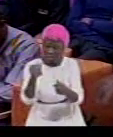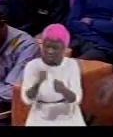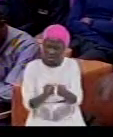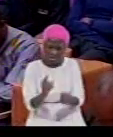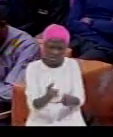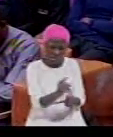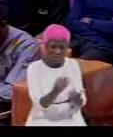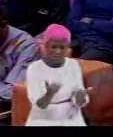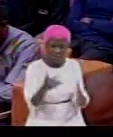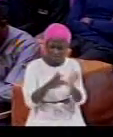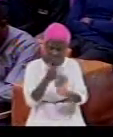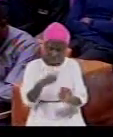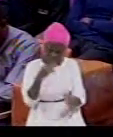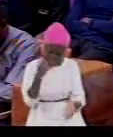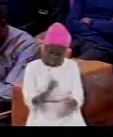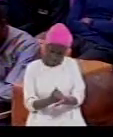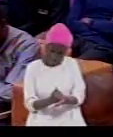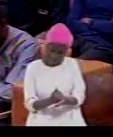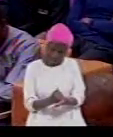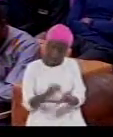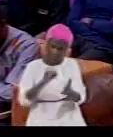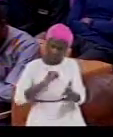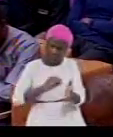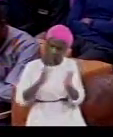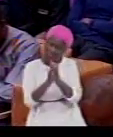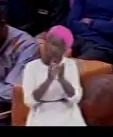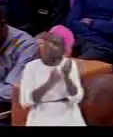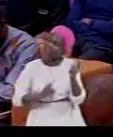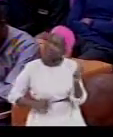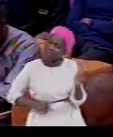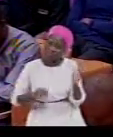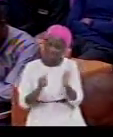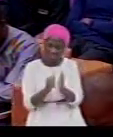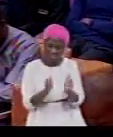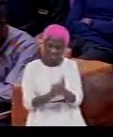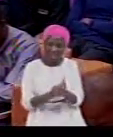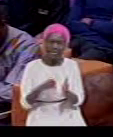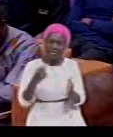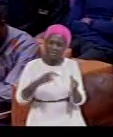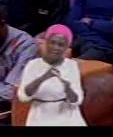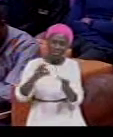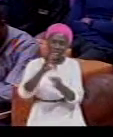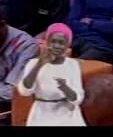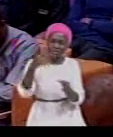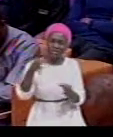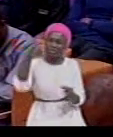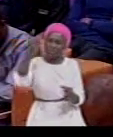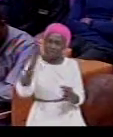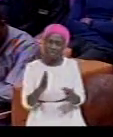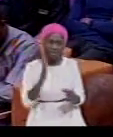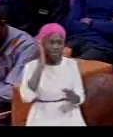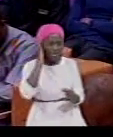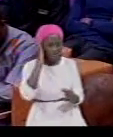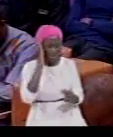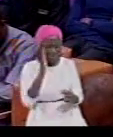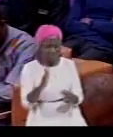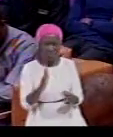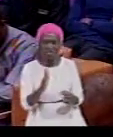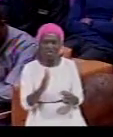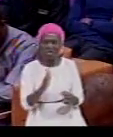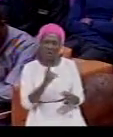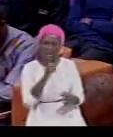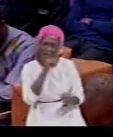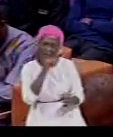in Jesus' name. I pray, Lord, there be the Spirit of God witnessing in their hearts. They are saved, they are